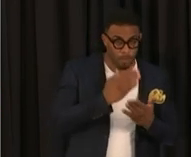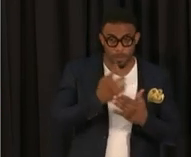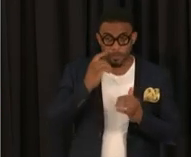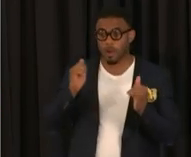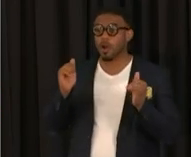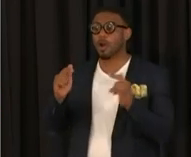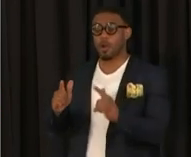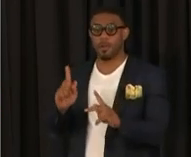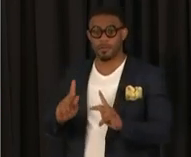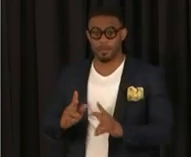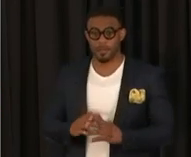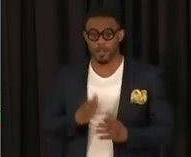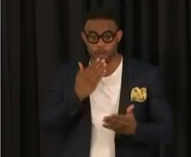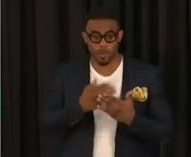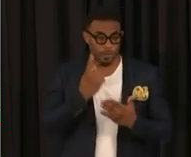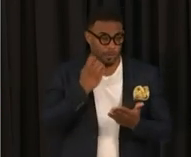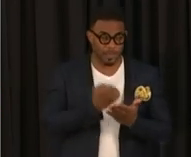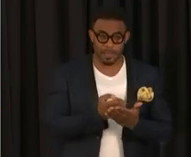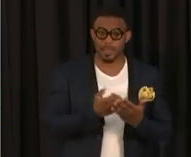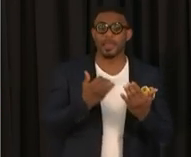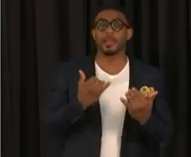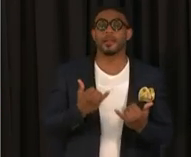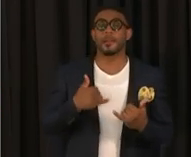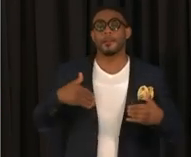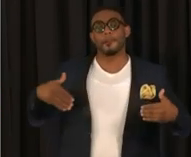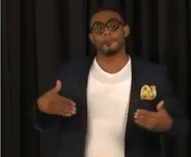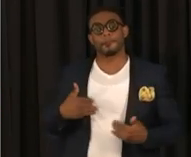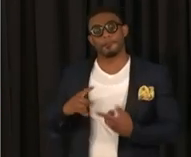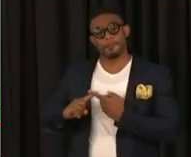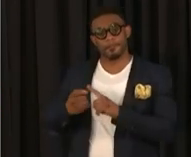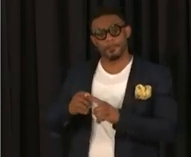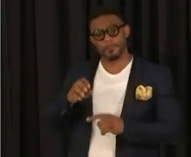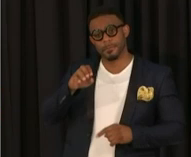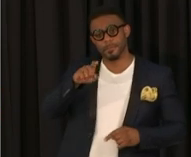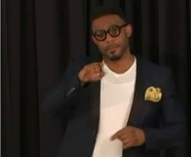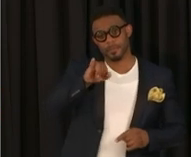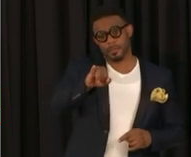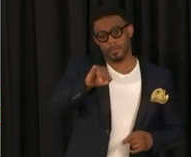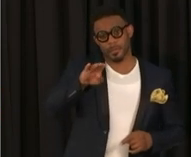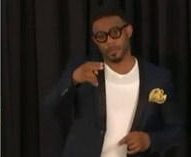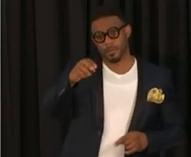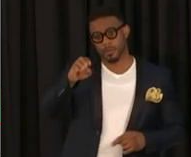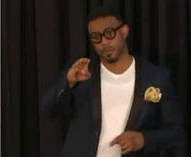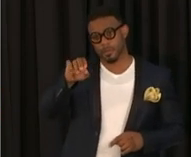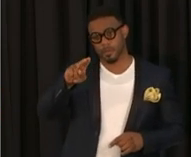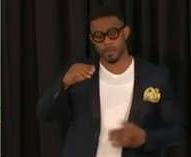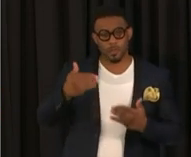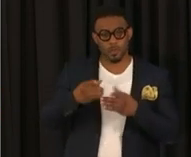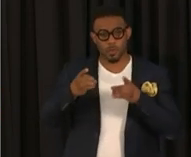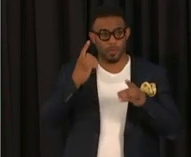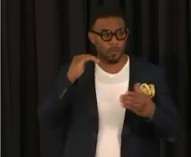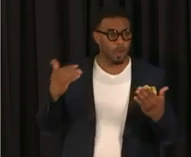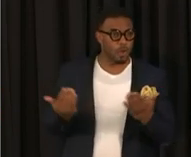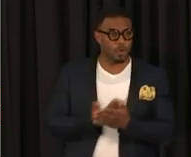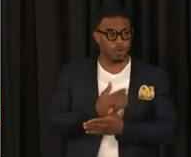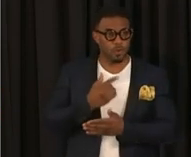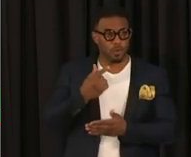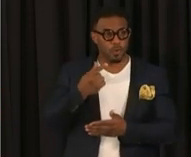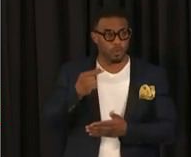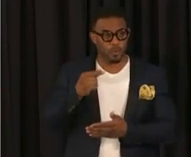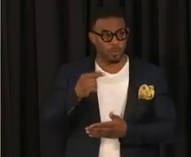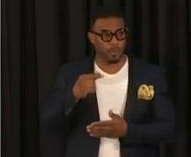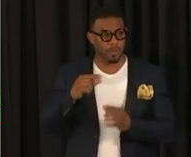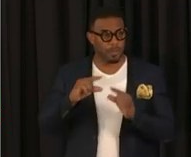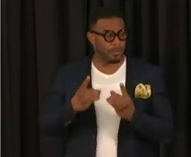environment is good for the economy. And with that, let me introduce my friend Eli Hobson, the new director of our new Green